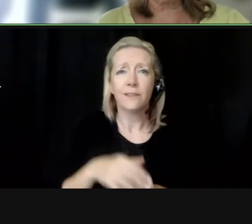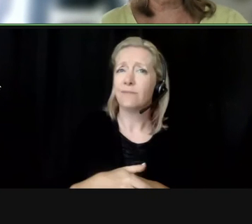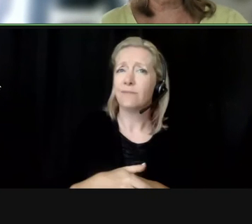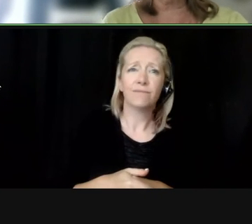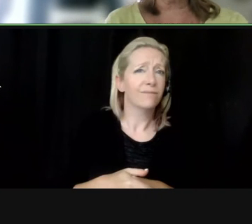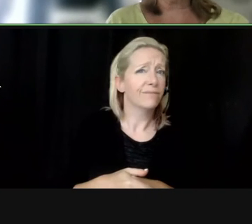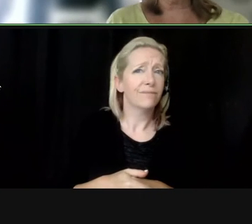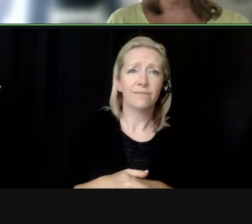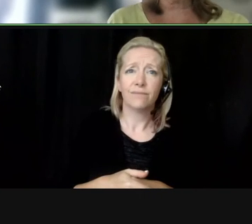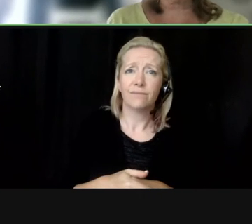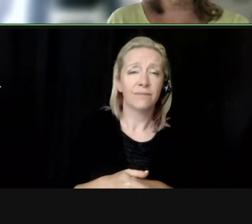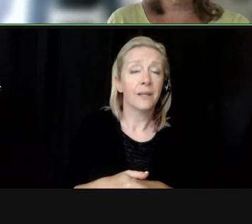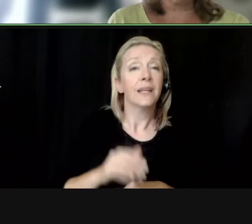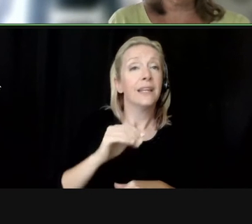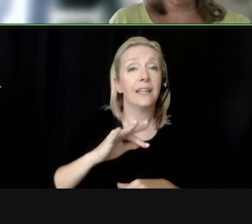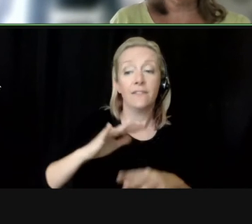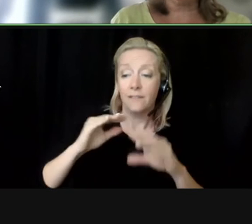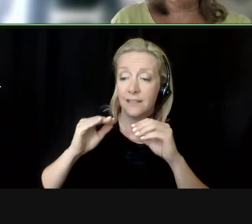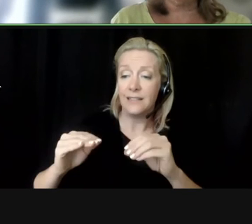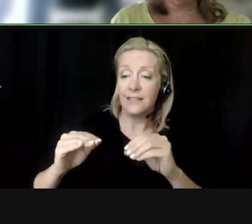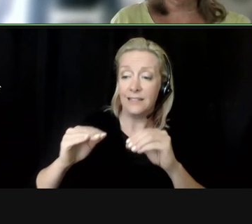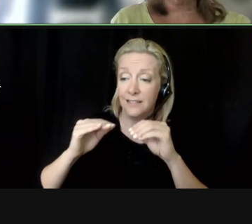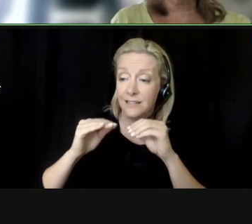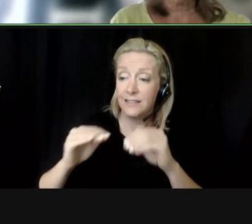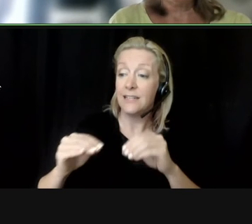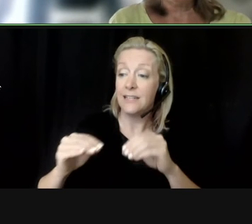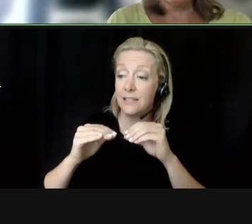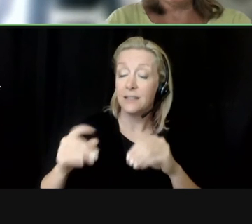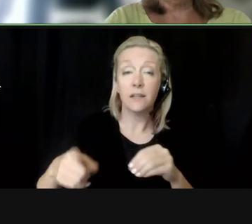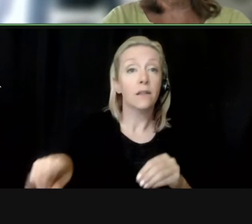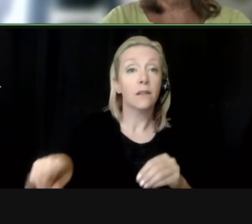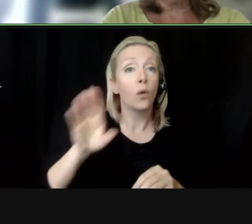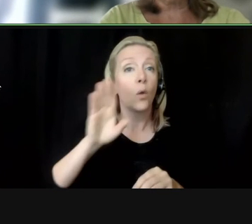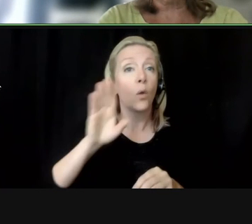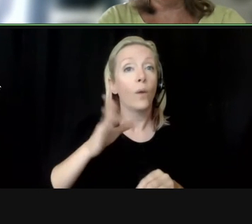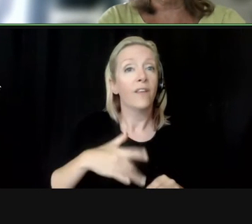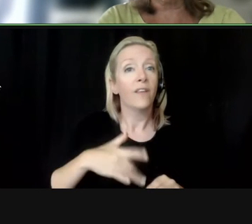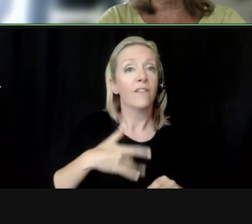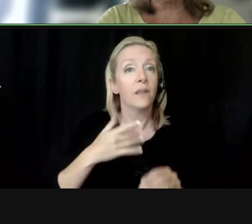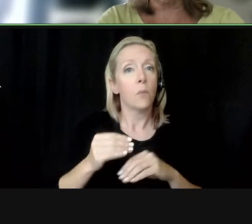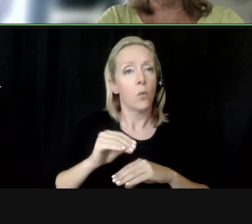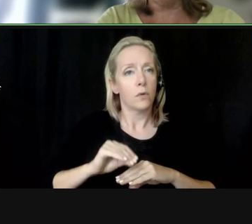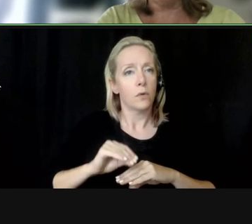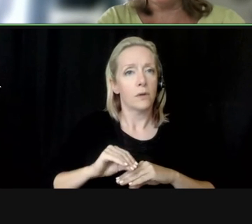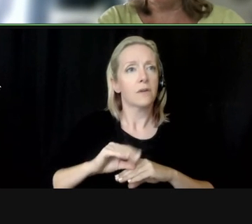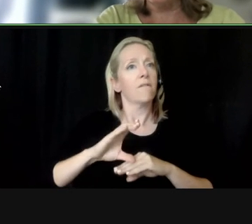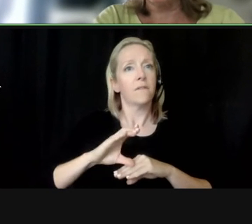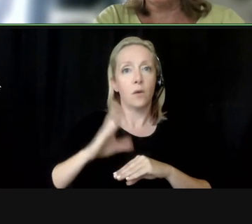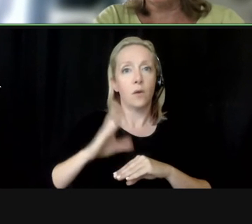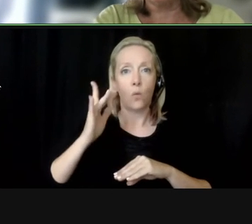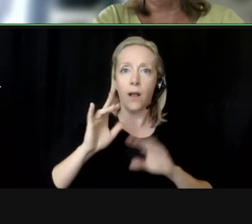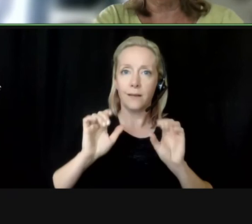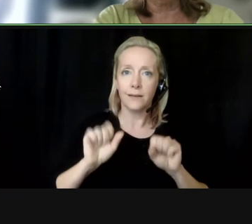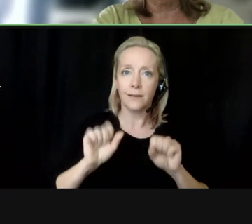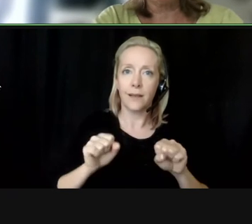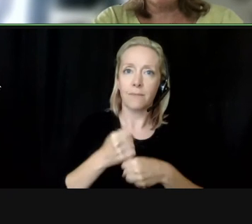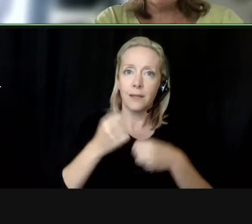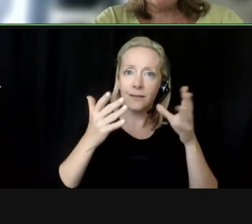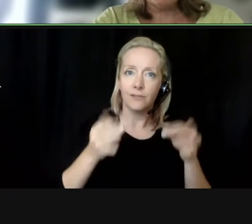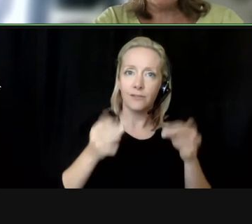that more information leads to increased confidence and ability to make safe and healthy